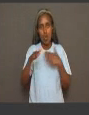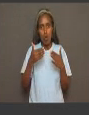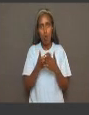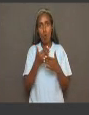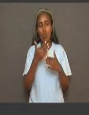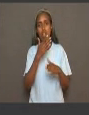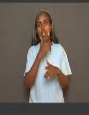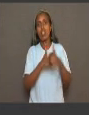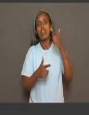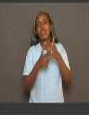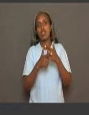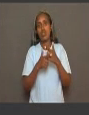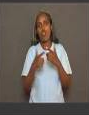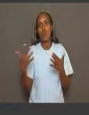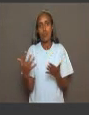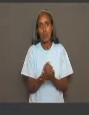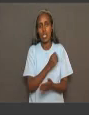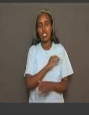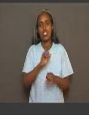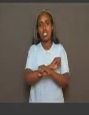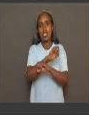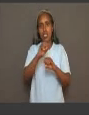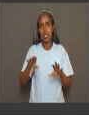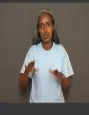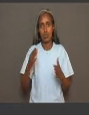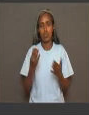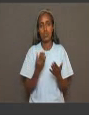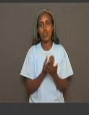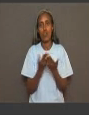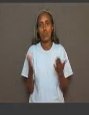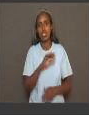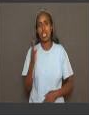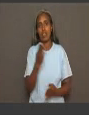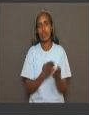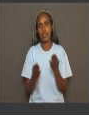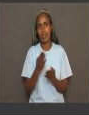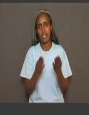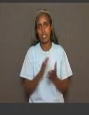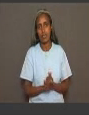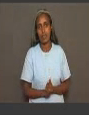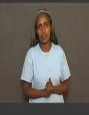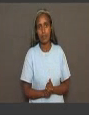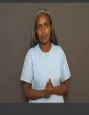of production and distribution of goods and services.